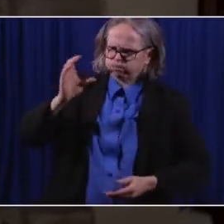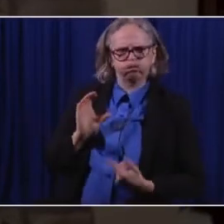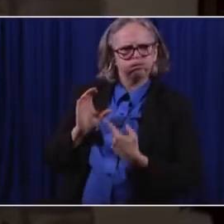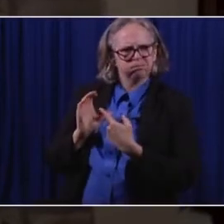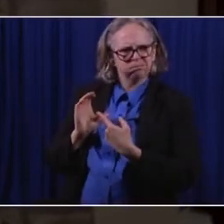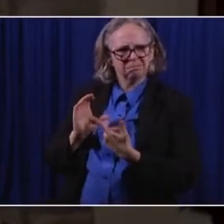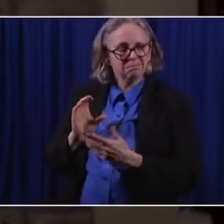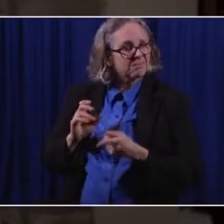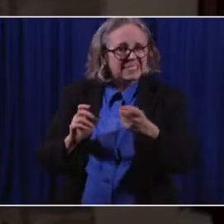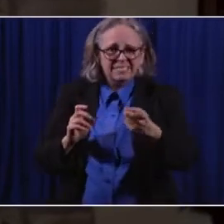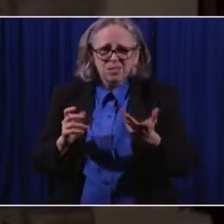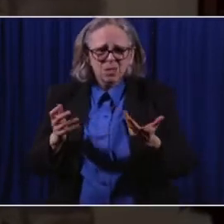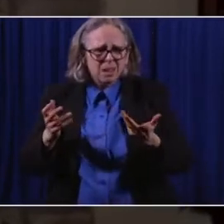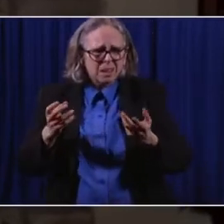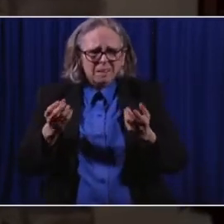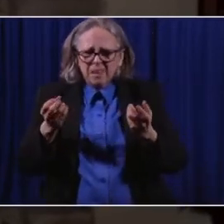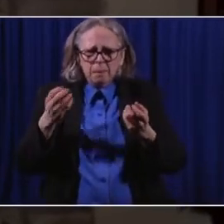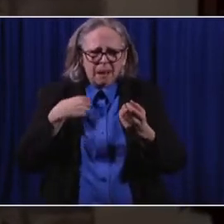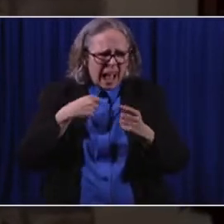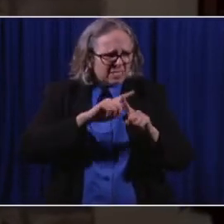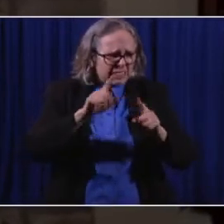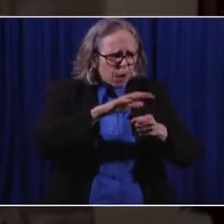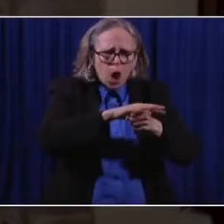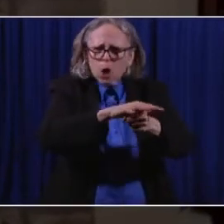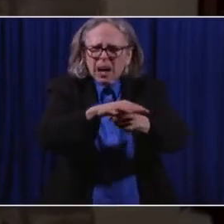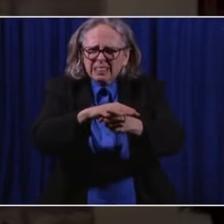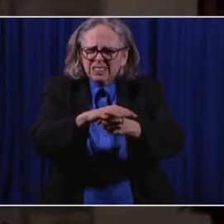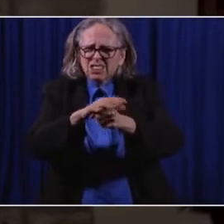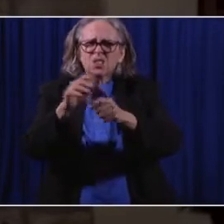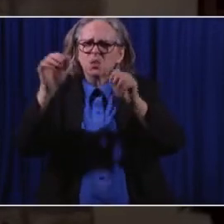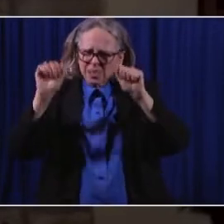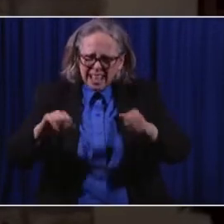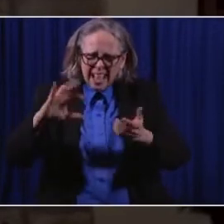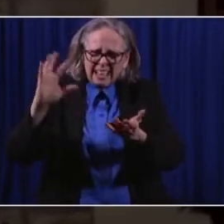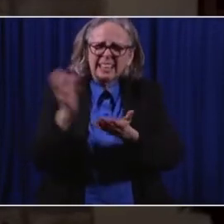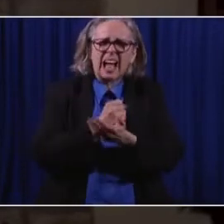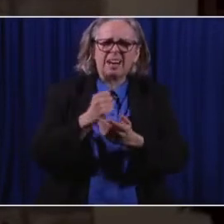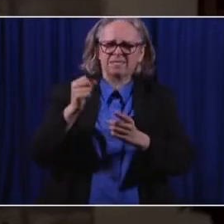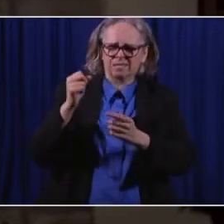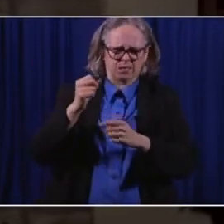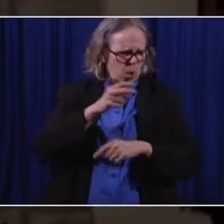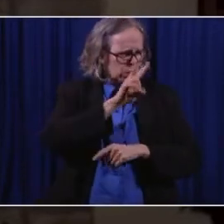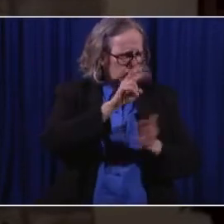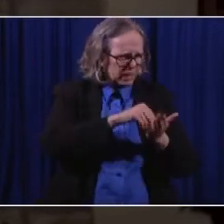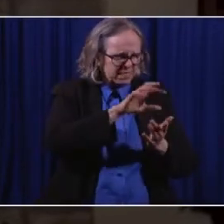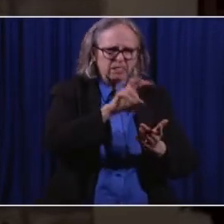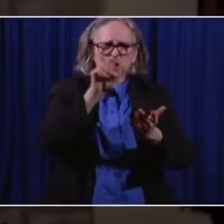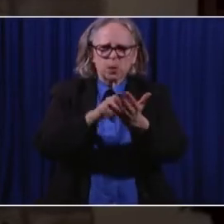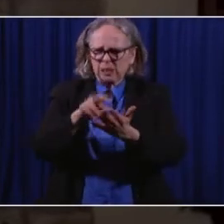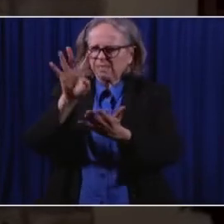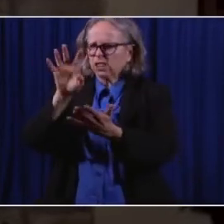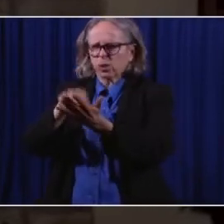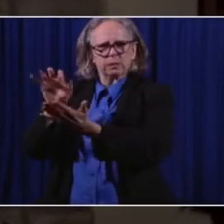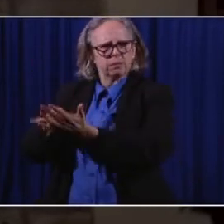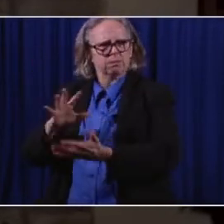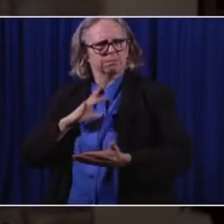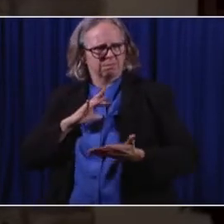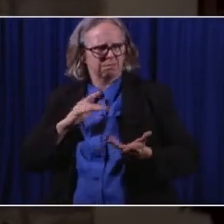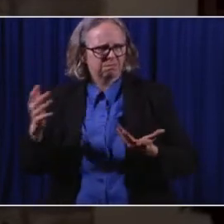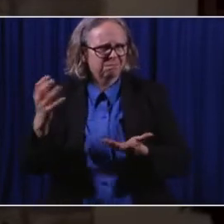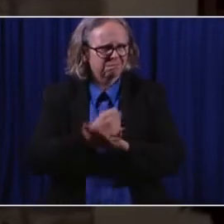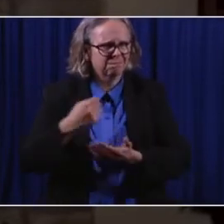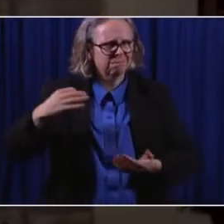for more. We've contacted every eligible permit holder by mail or by email. We've worked with our agency and our